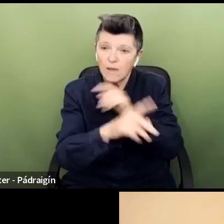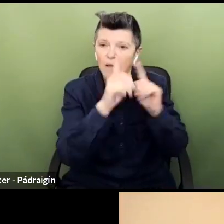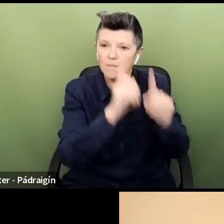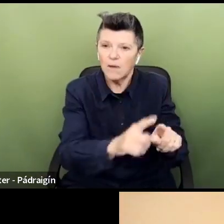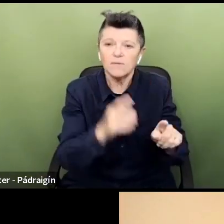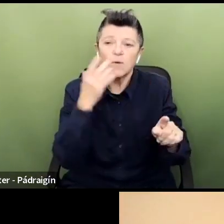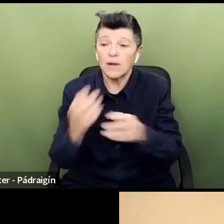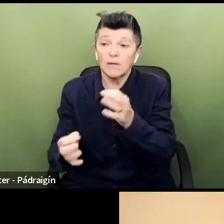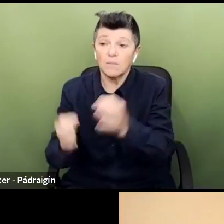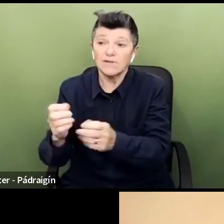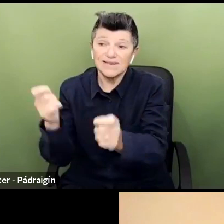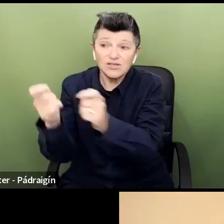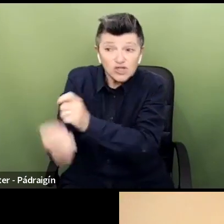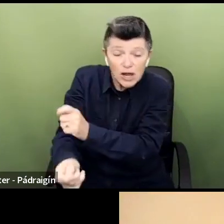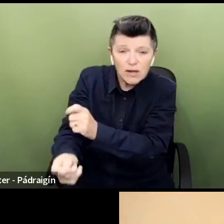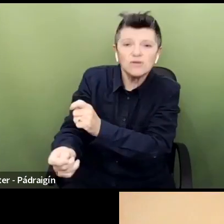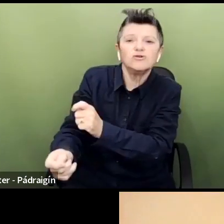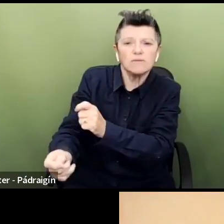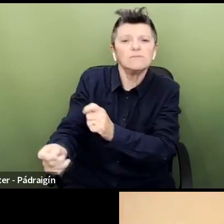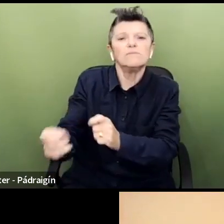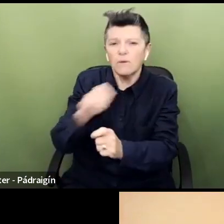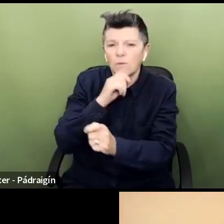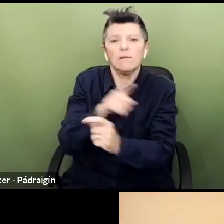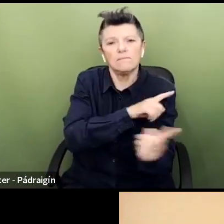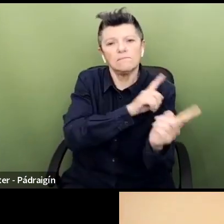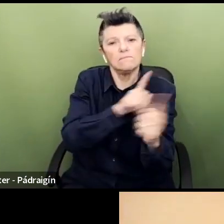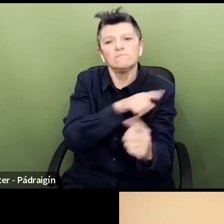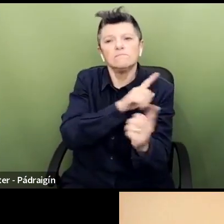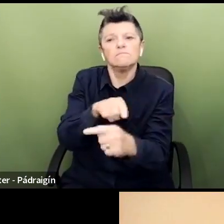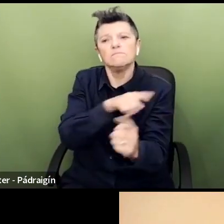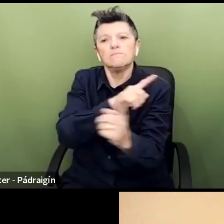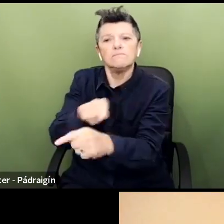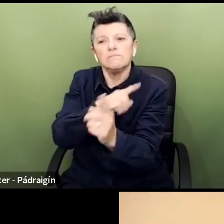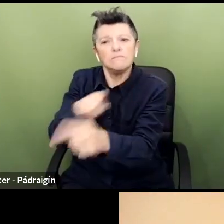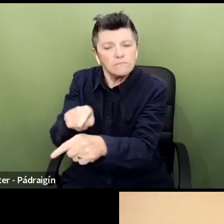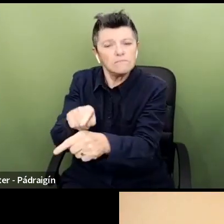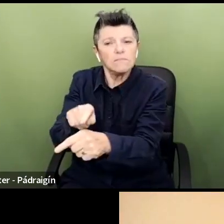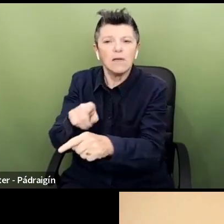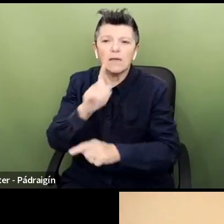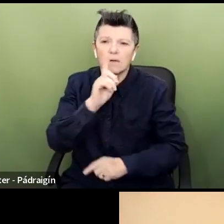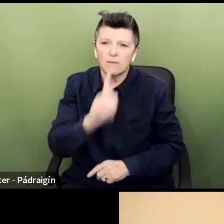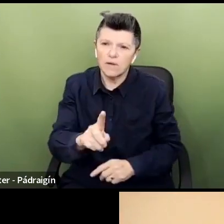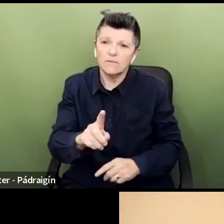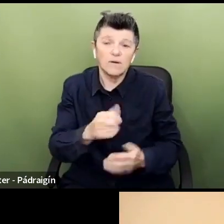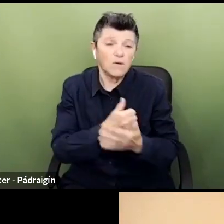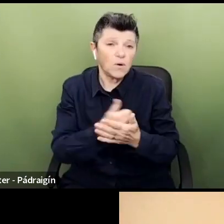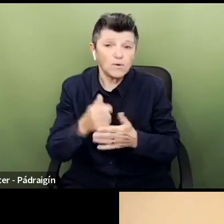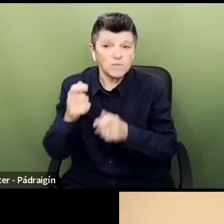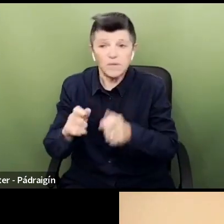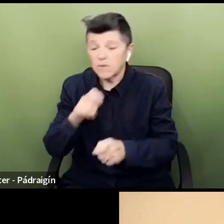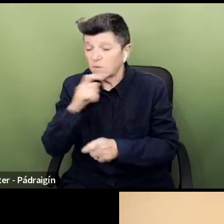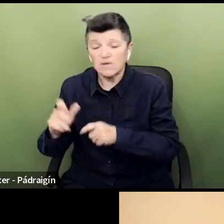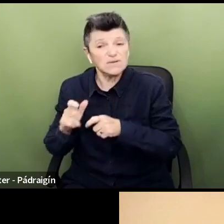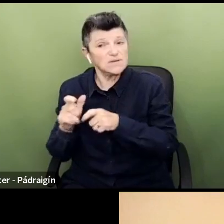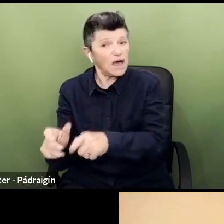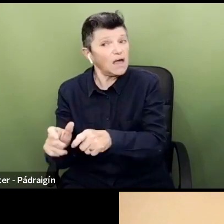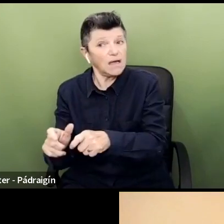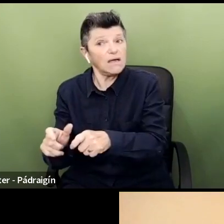change, but also there are always people who stay for the simple reason that